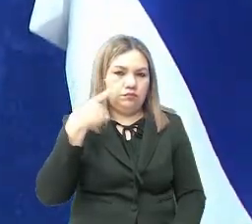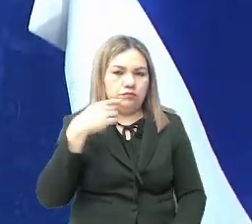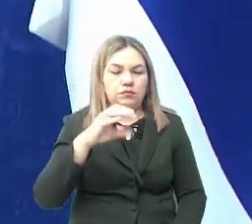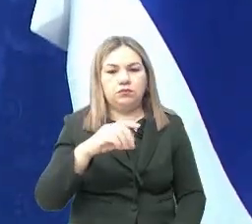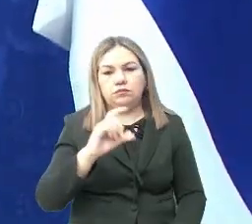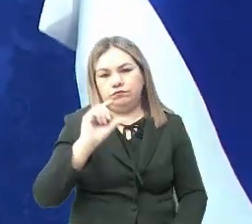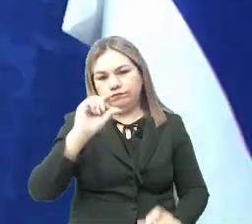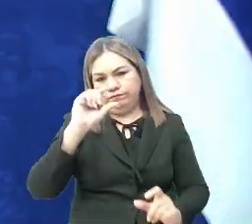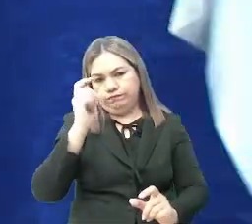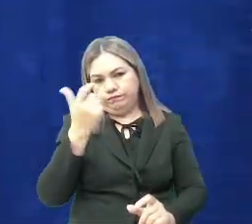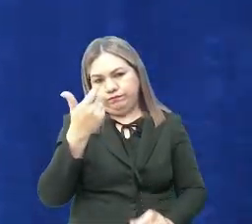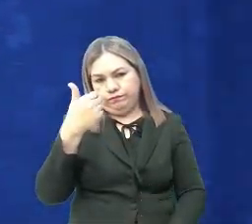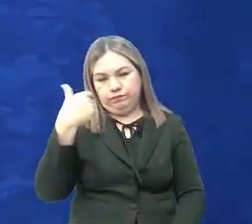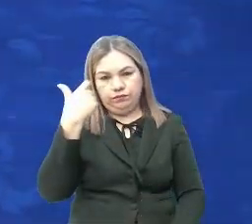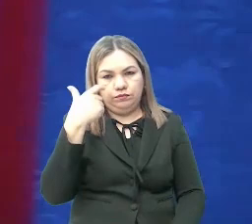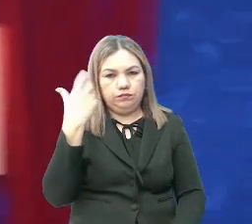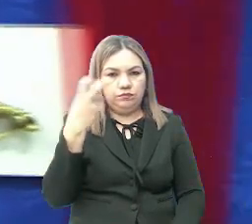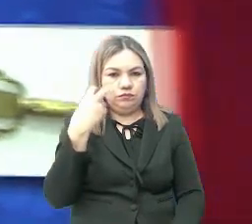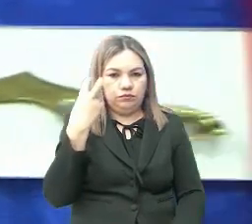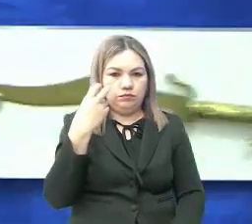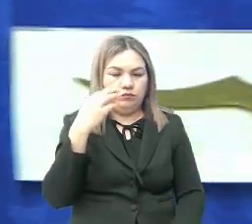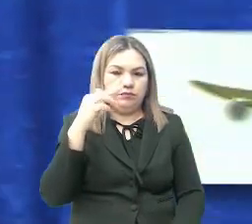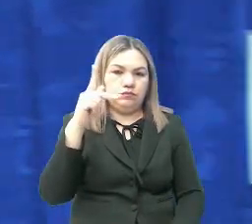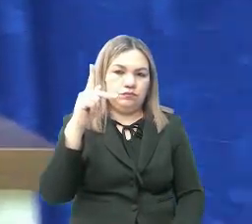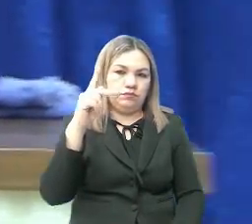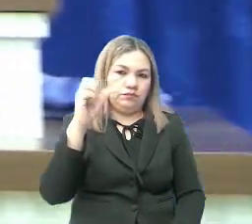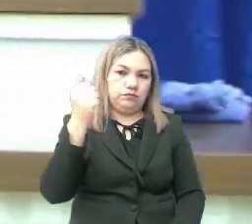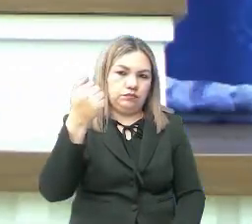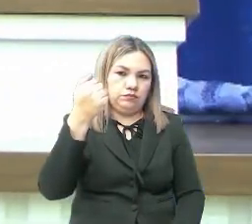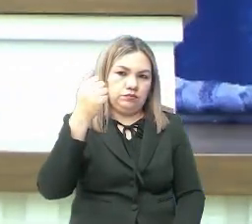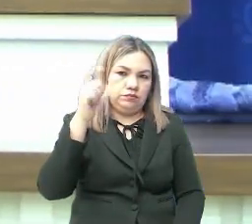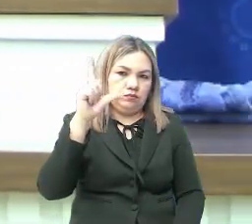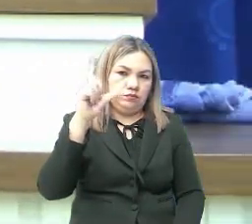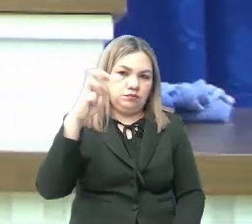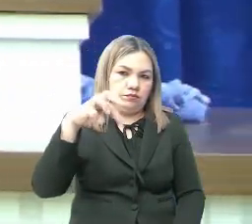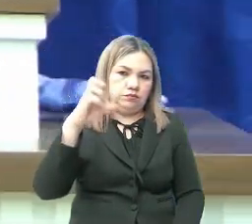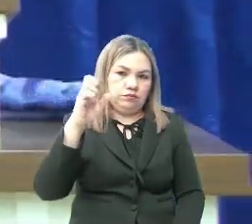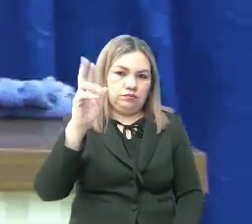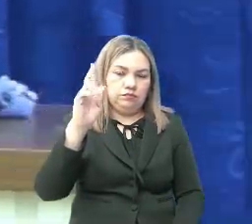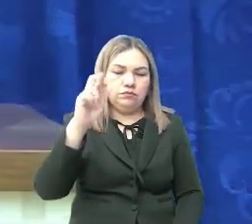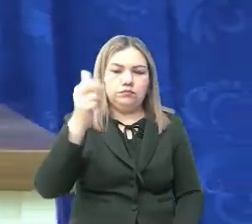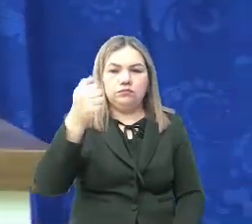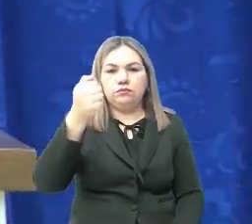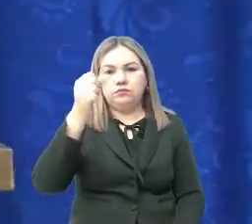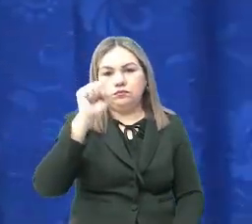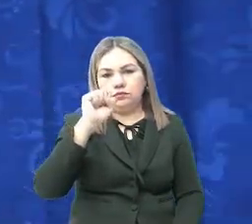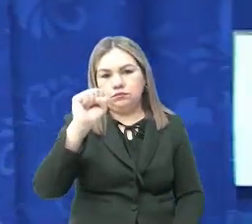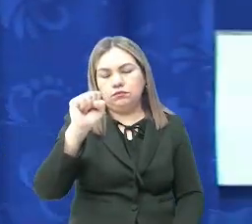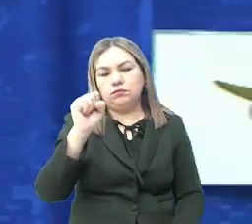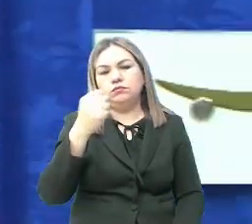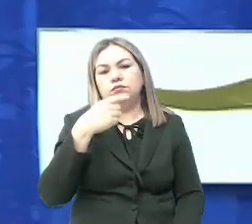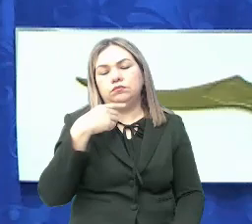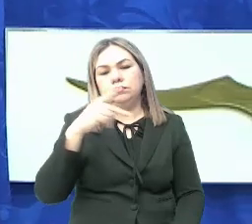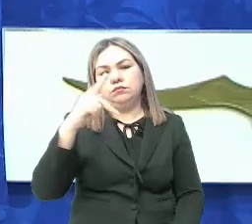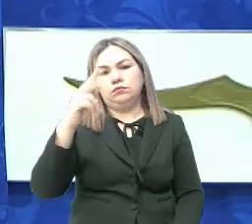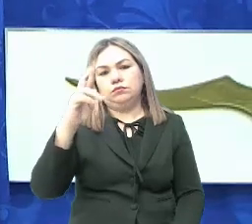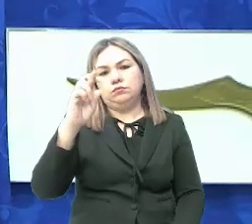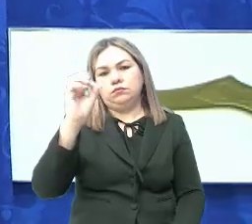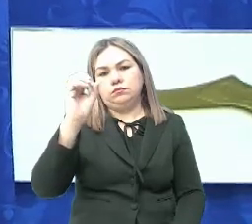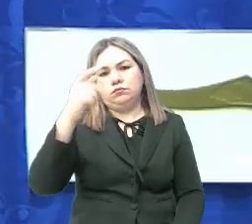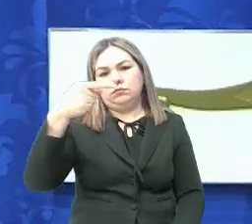trees, figures of palm trees. Why were the palm trees were in the walls? Because it